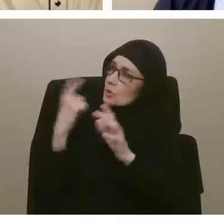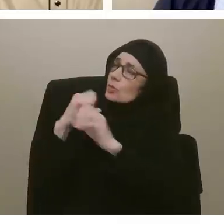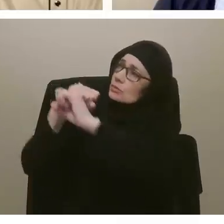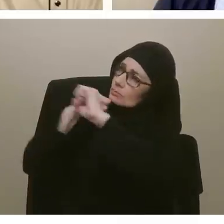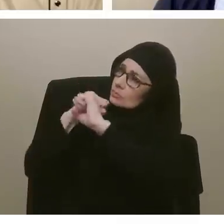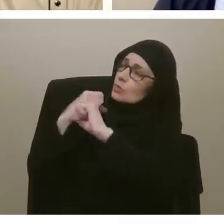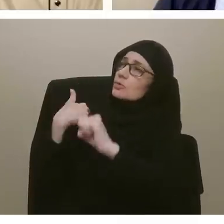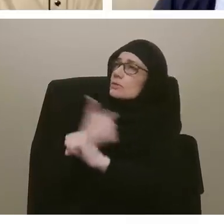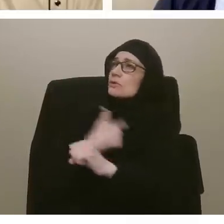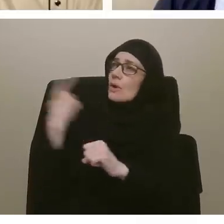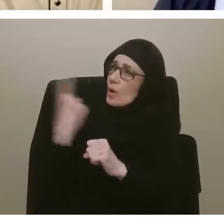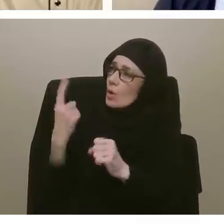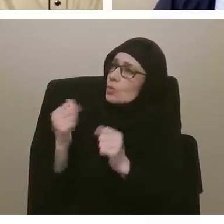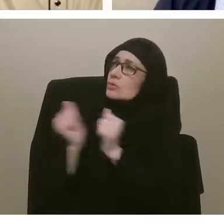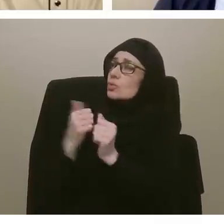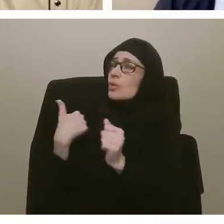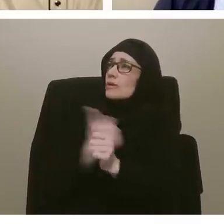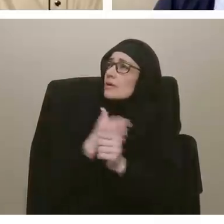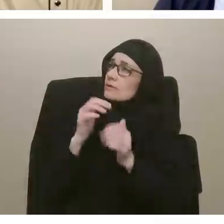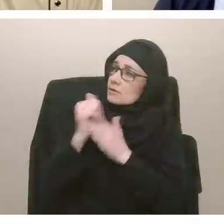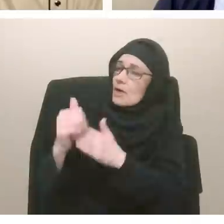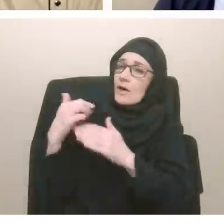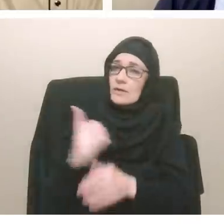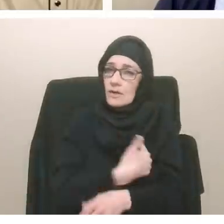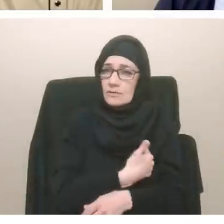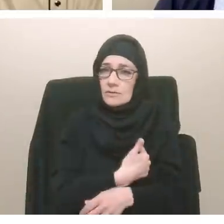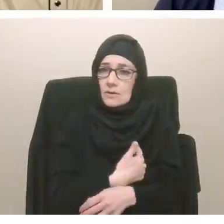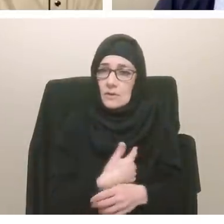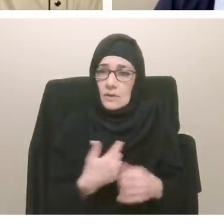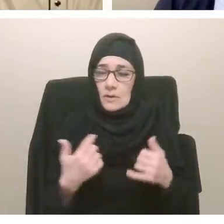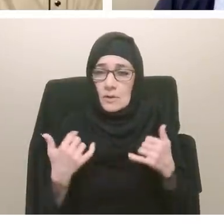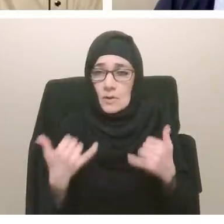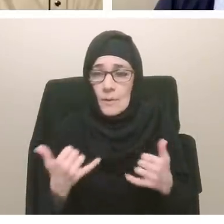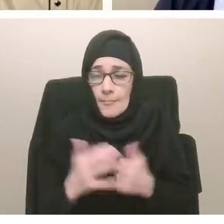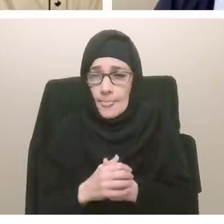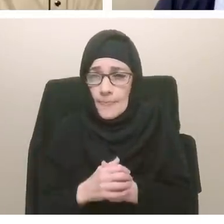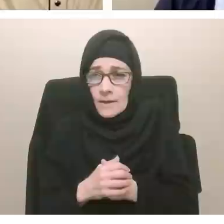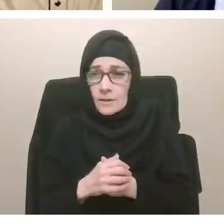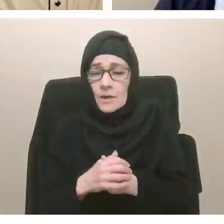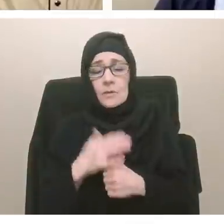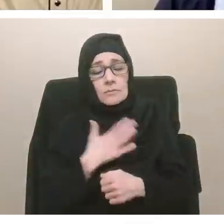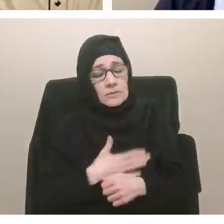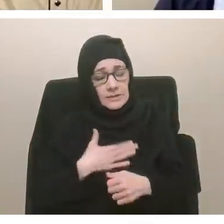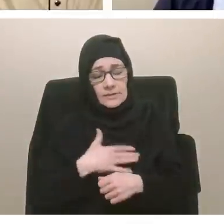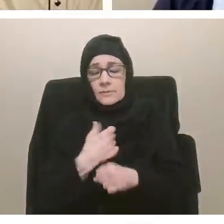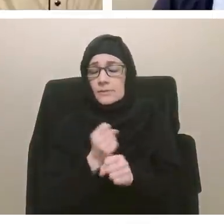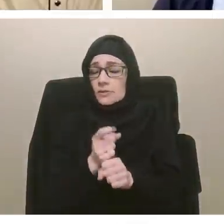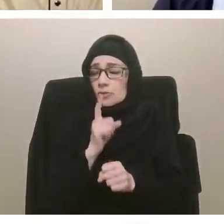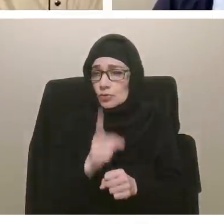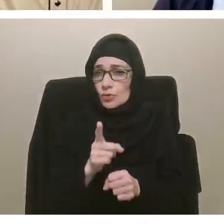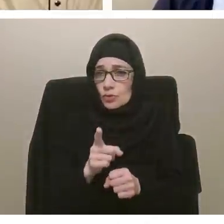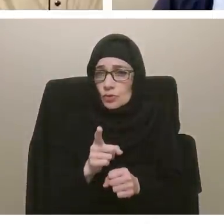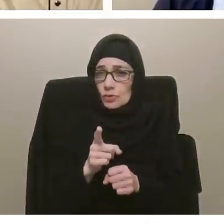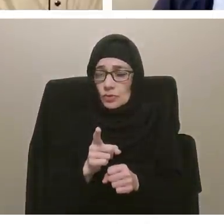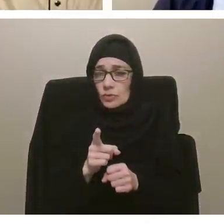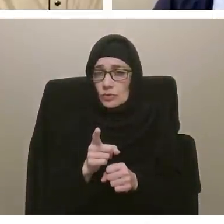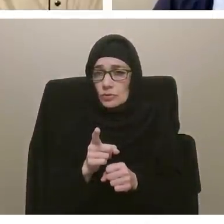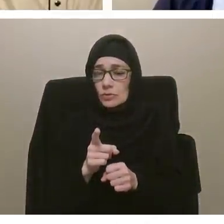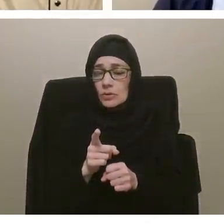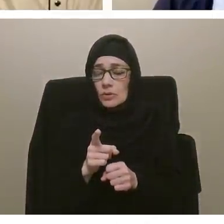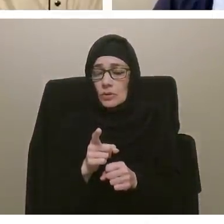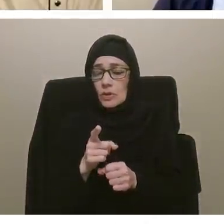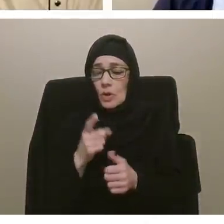this time in our journey through the 30 ajza, please make sure that what you take